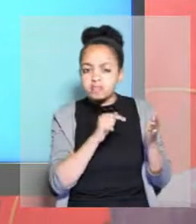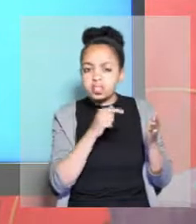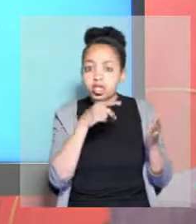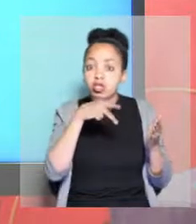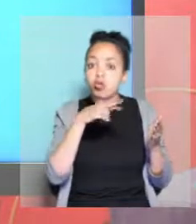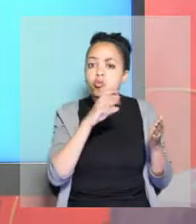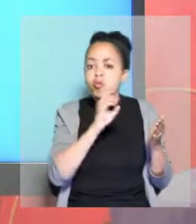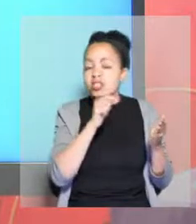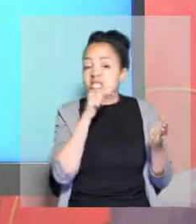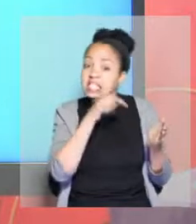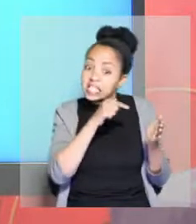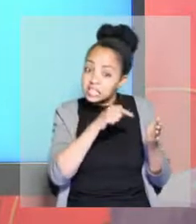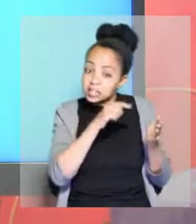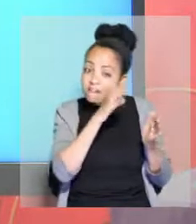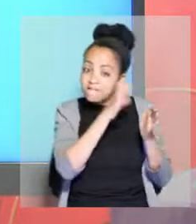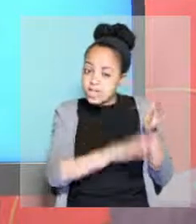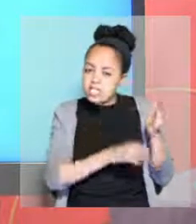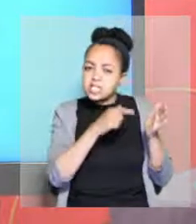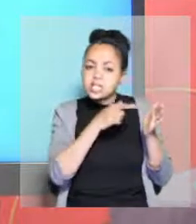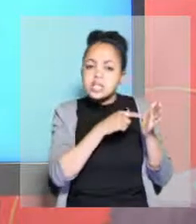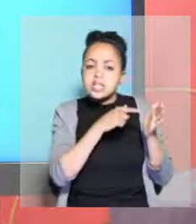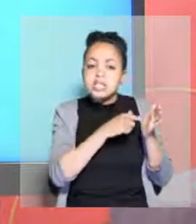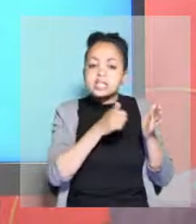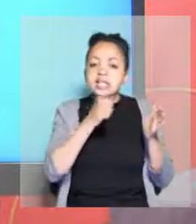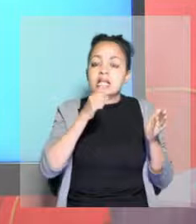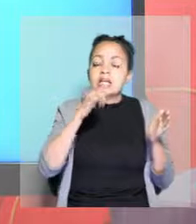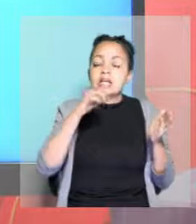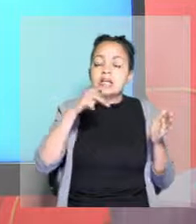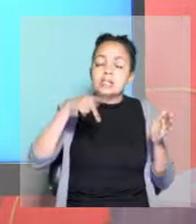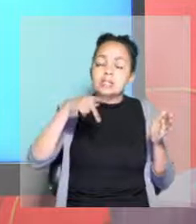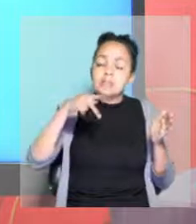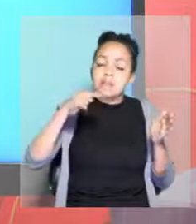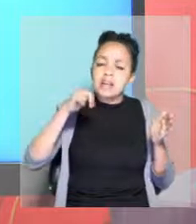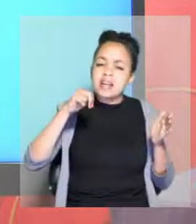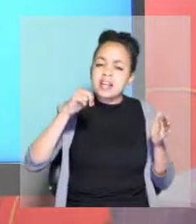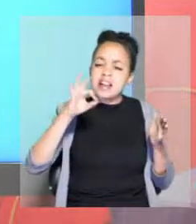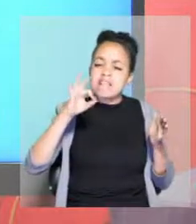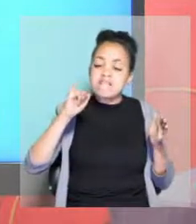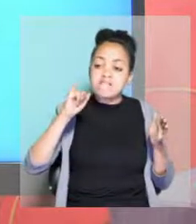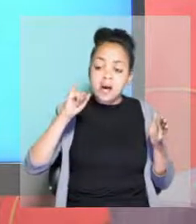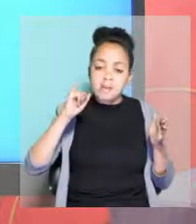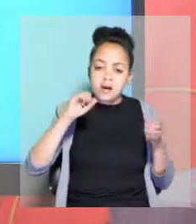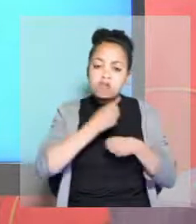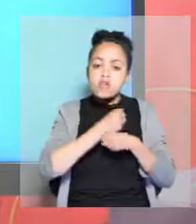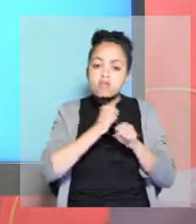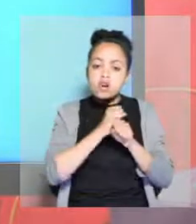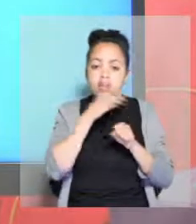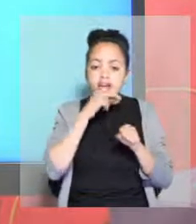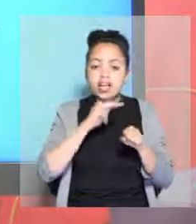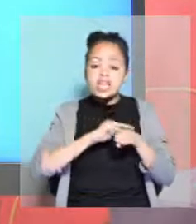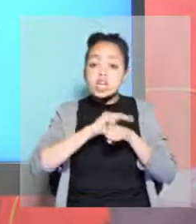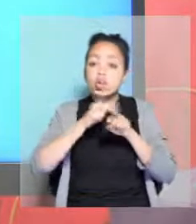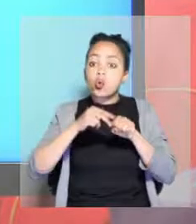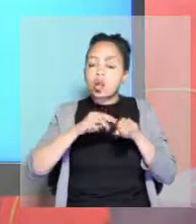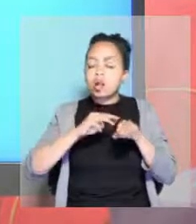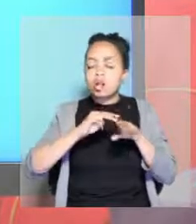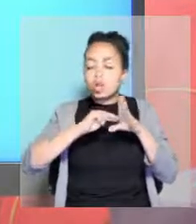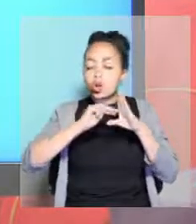During this phase, a spindle fiber formed and the nuclear membrane disappear.